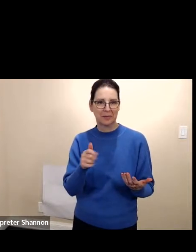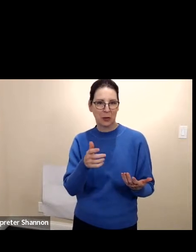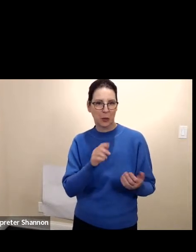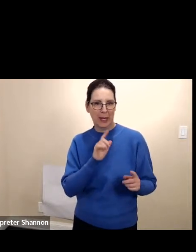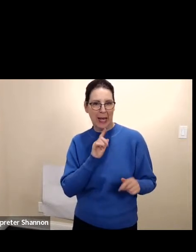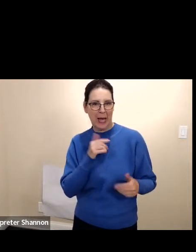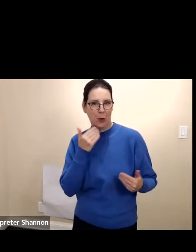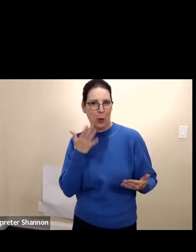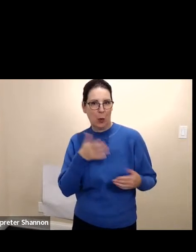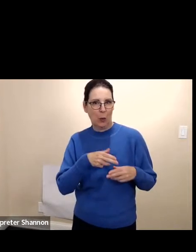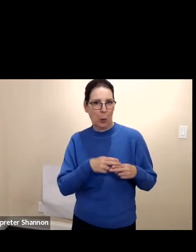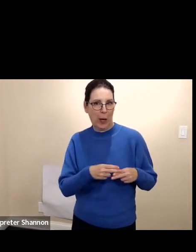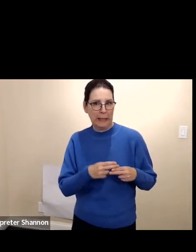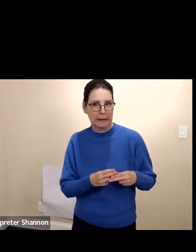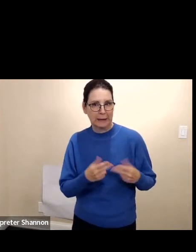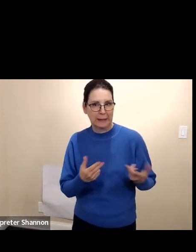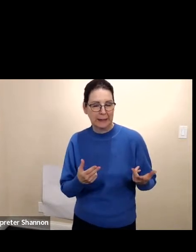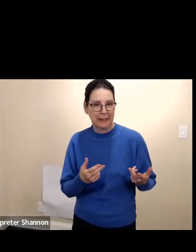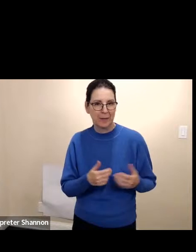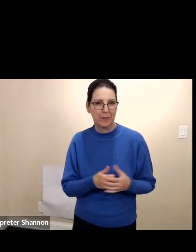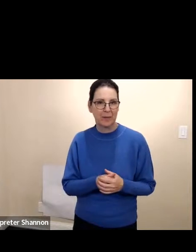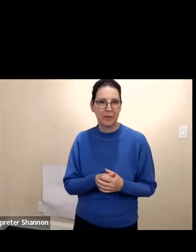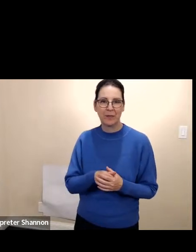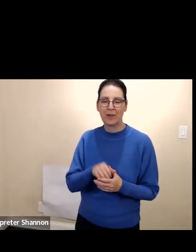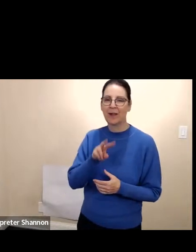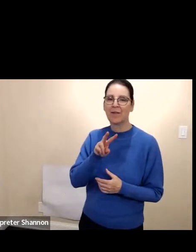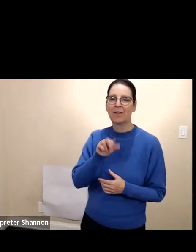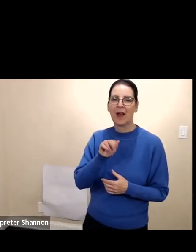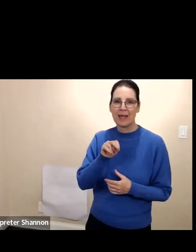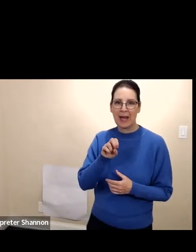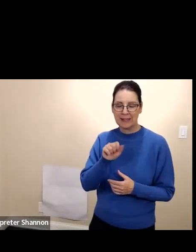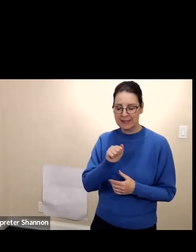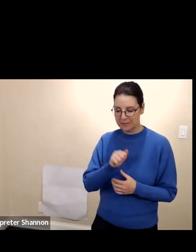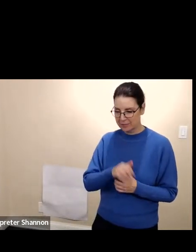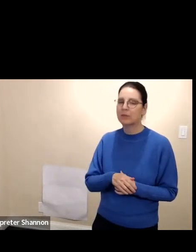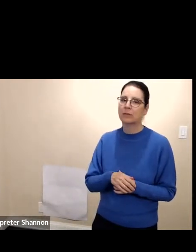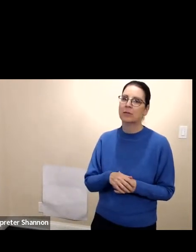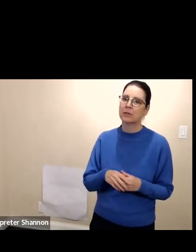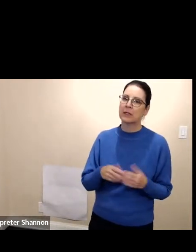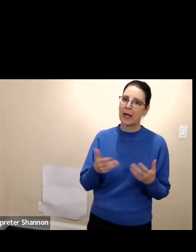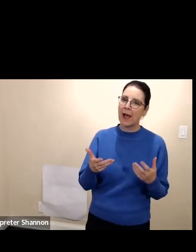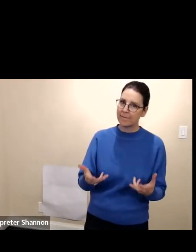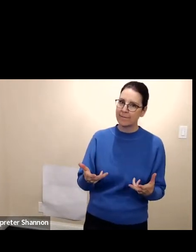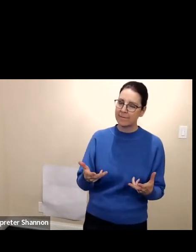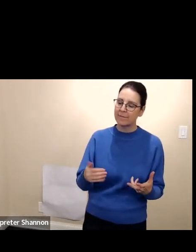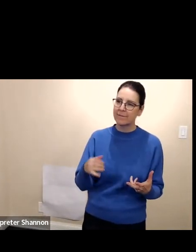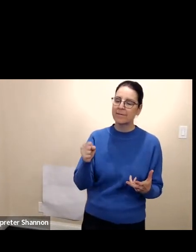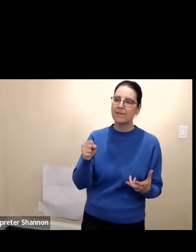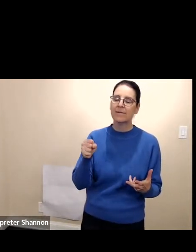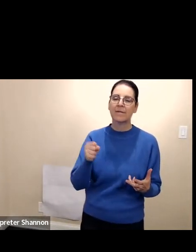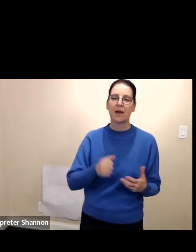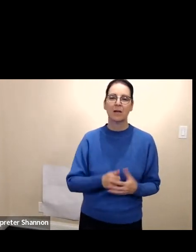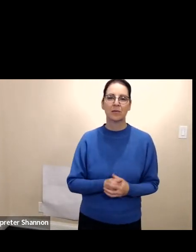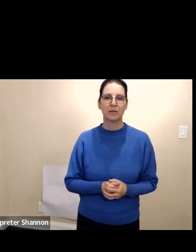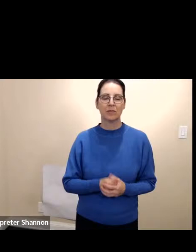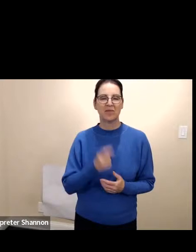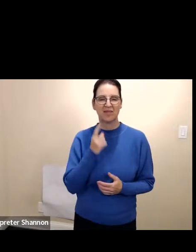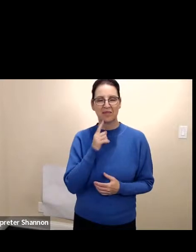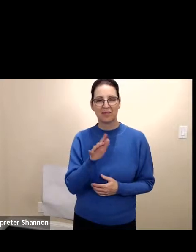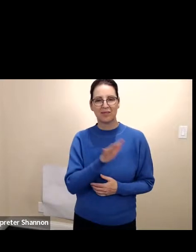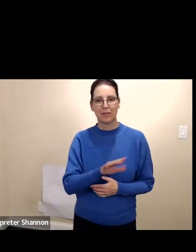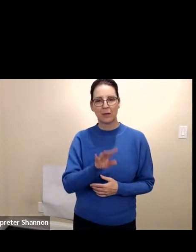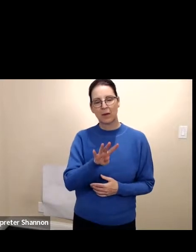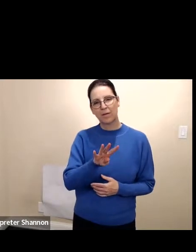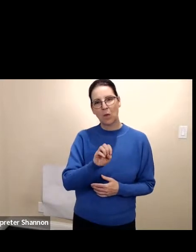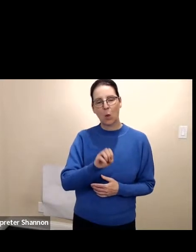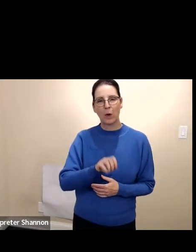tinsel Stone yeah well no no it is heavy the piece uh that we worked with I think that we figured it was about 40